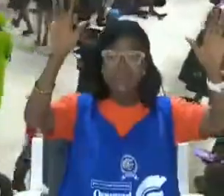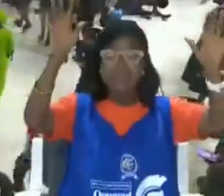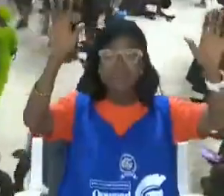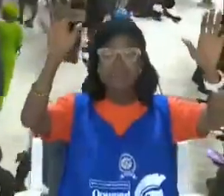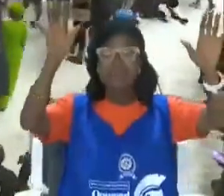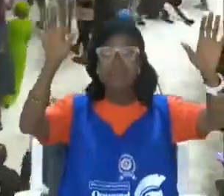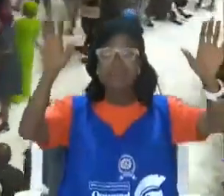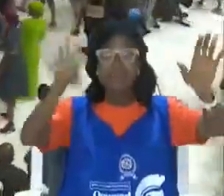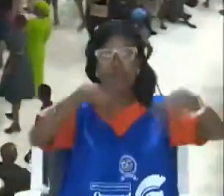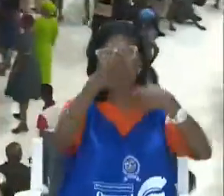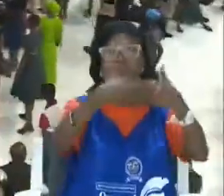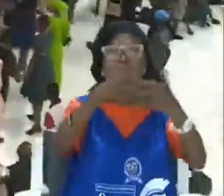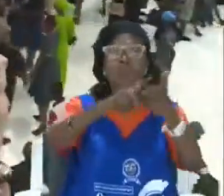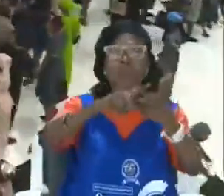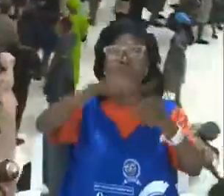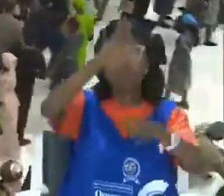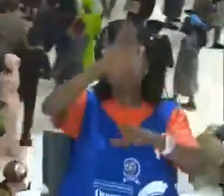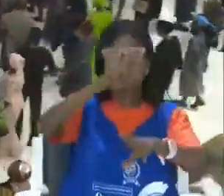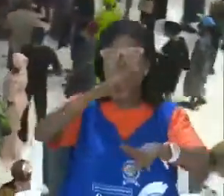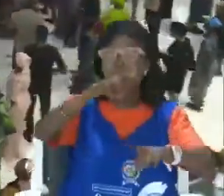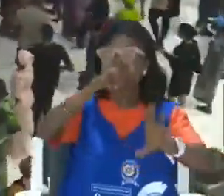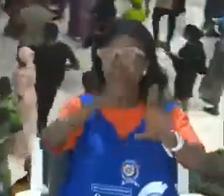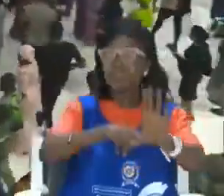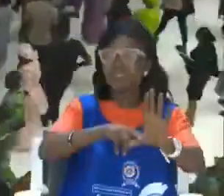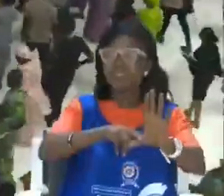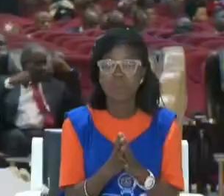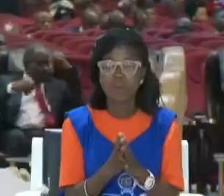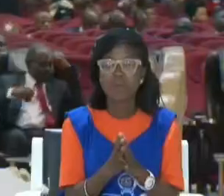and go back to your seats. God bless you.